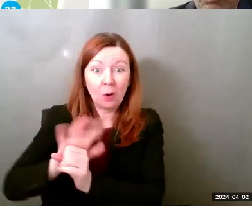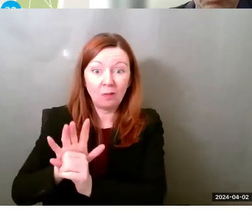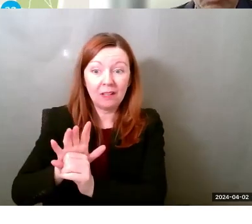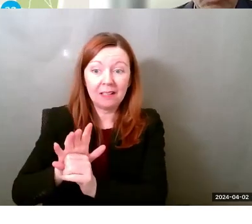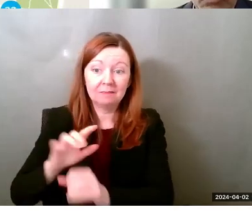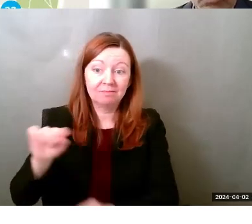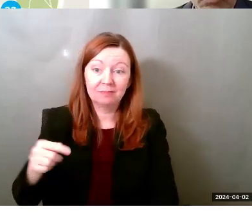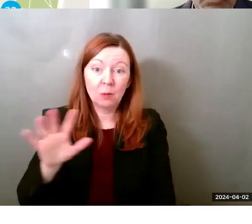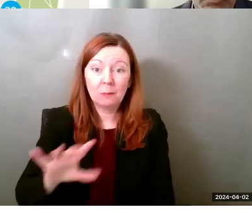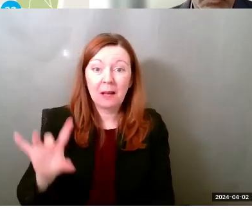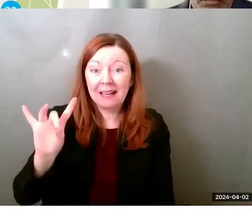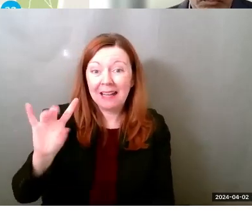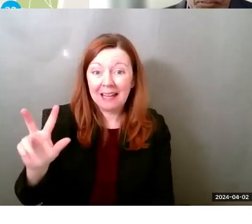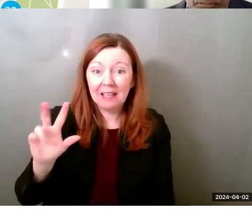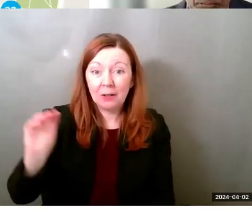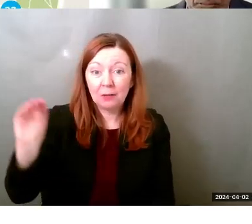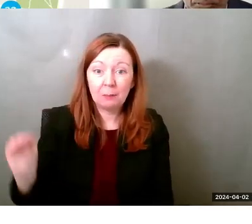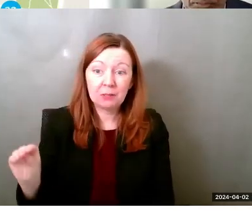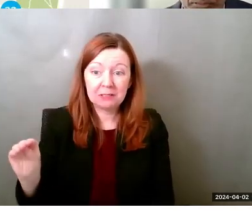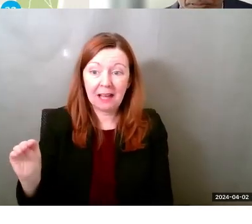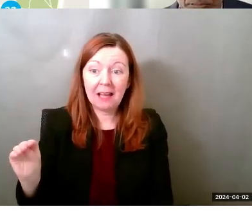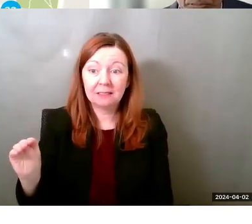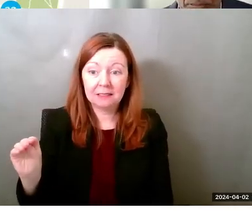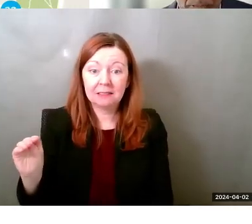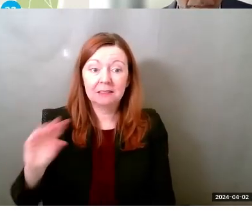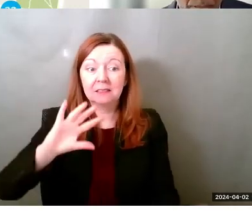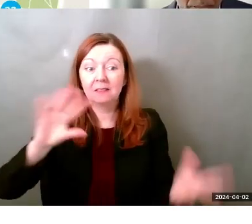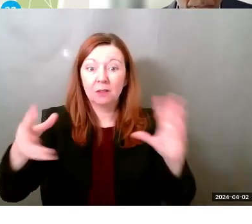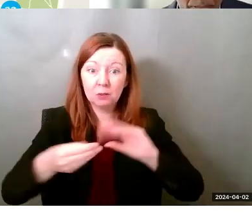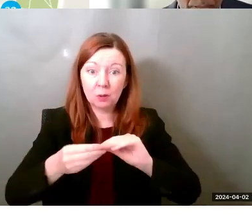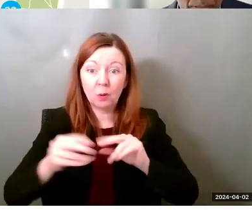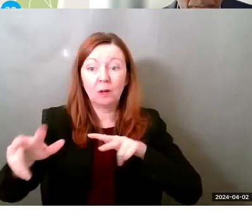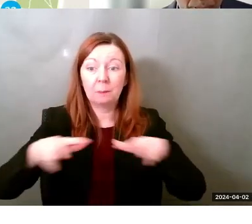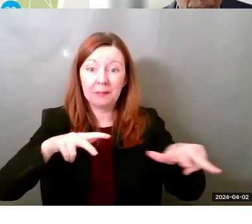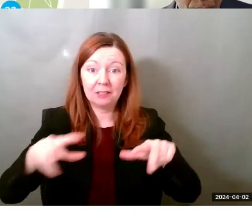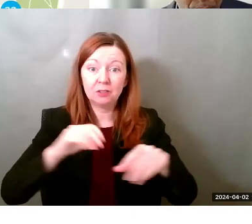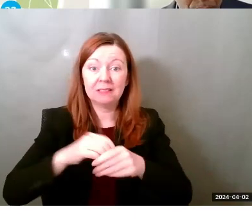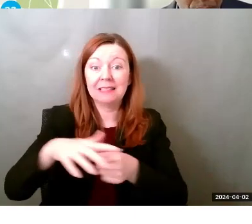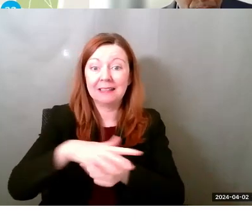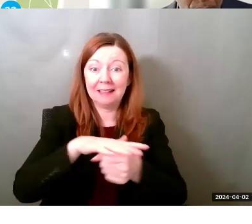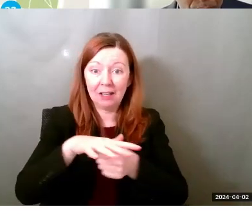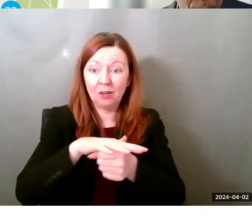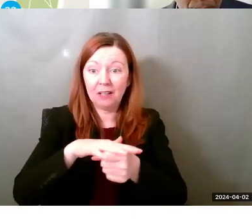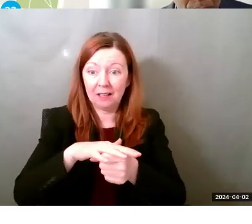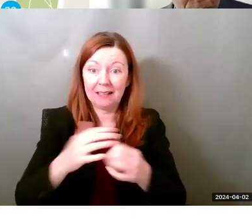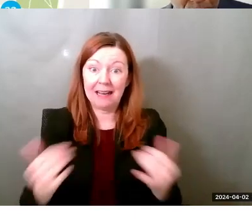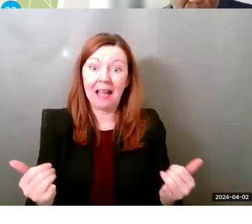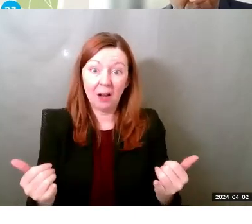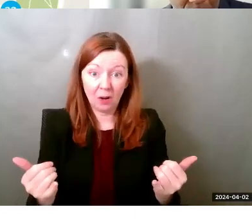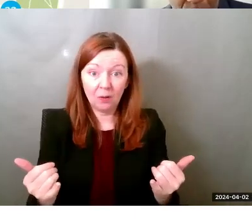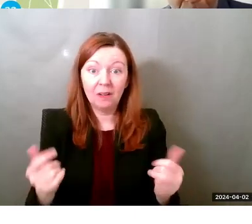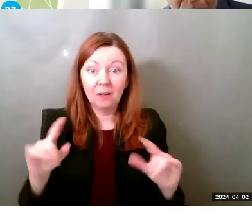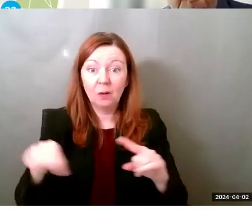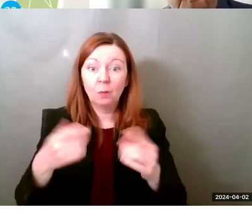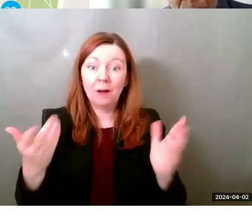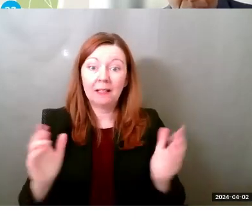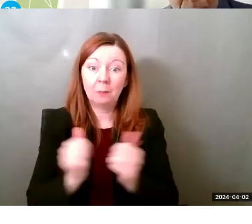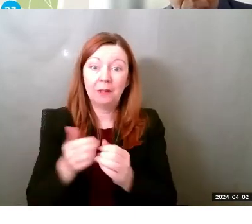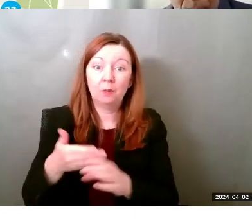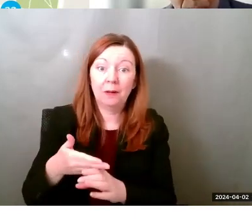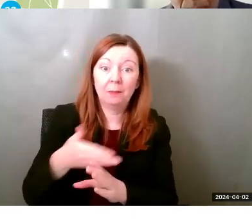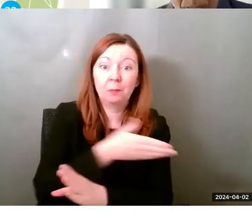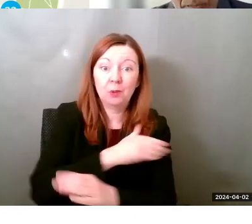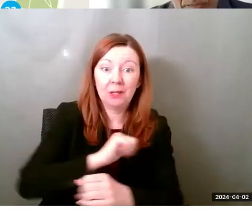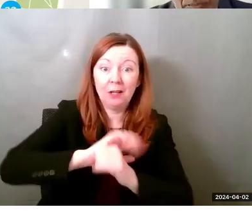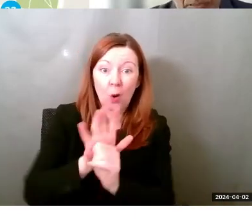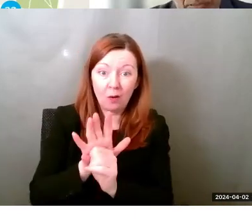about 83% of the total pedestrians in the area now when compared to pre-COVID. And